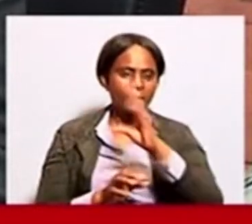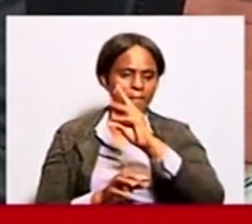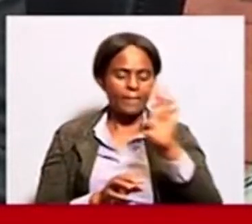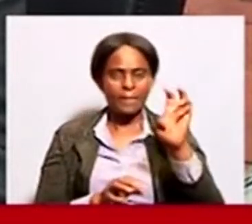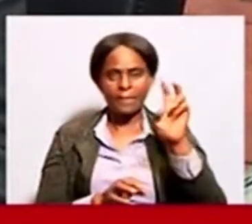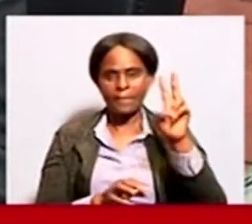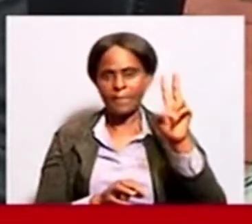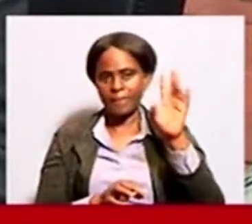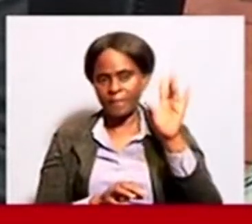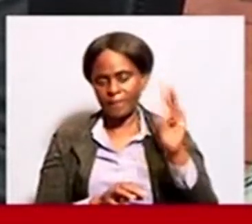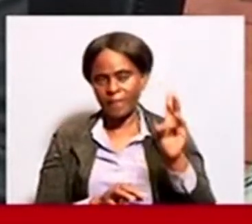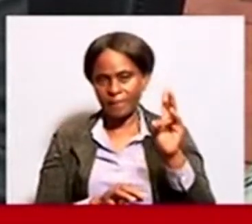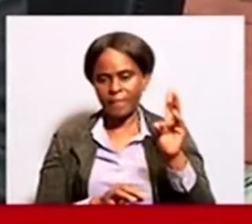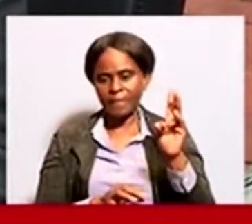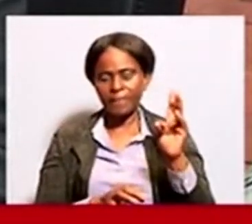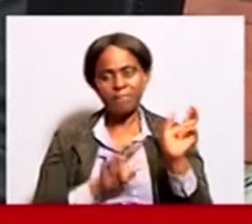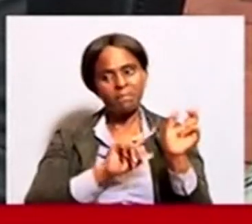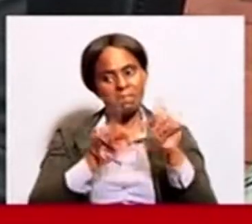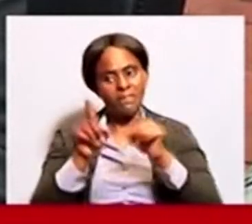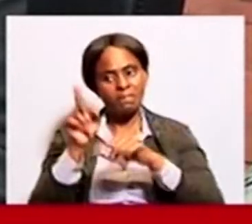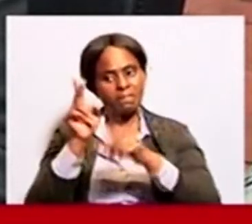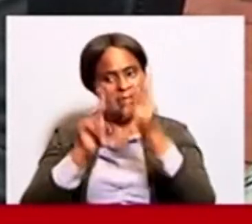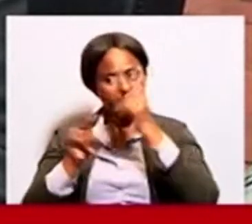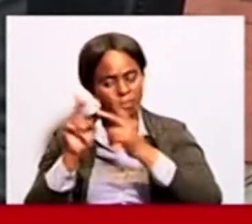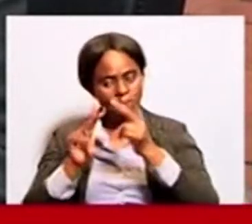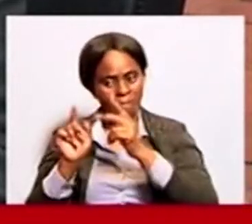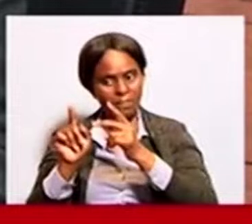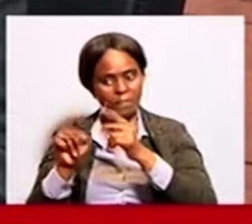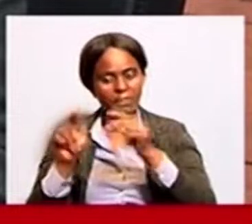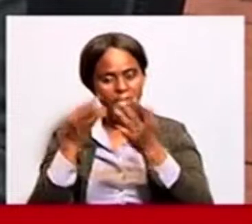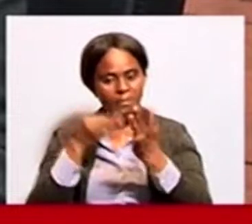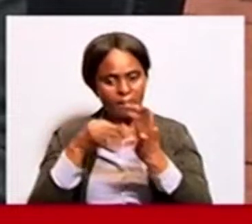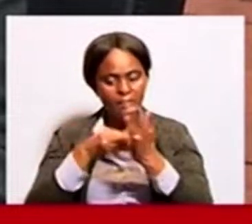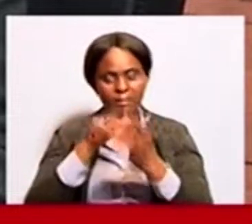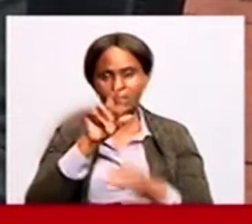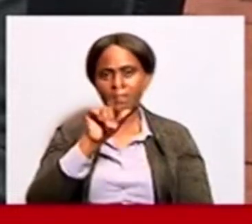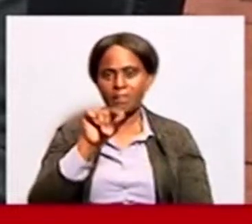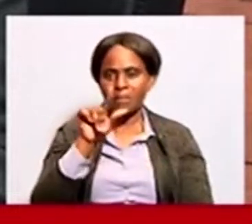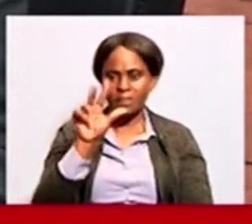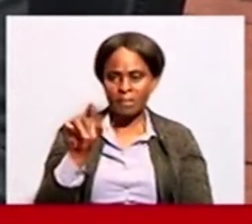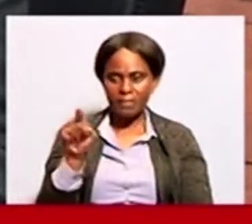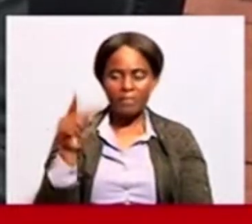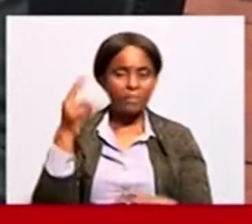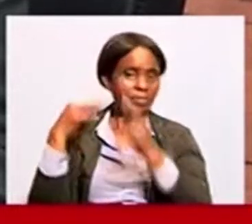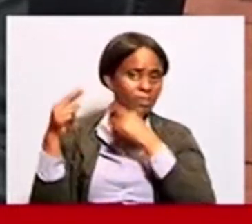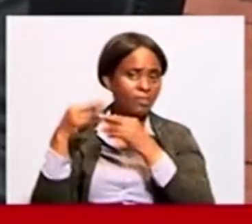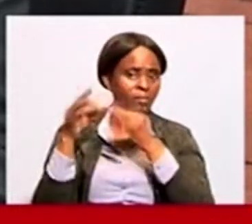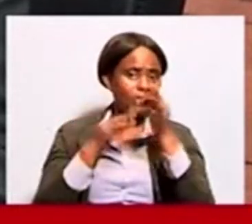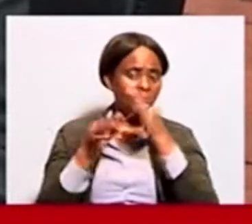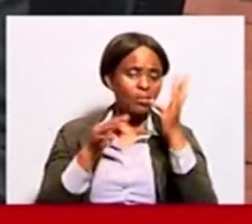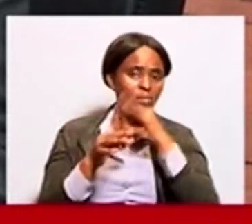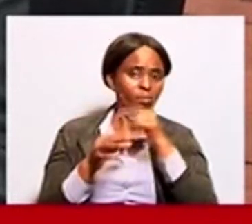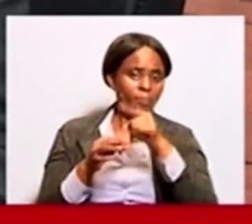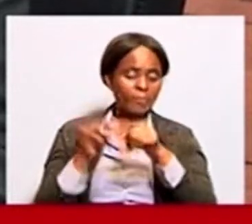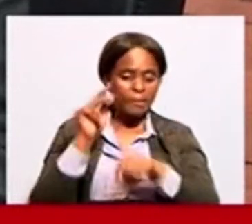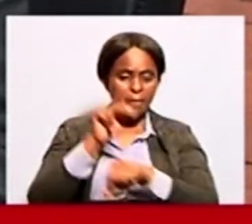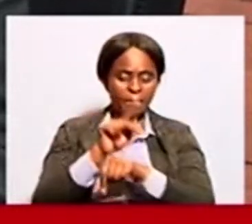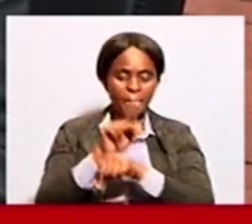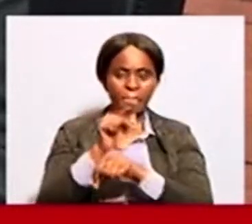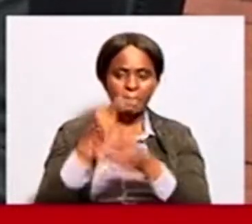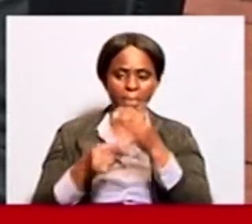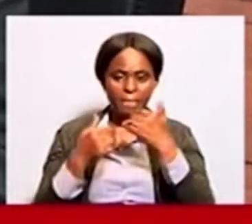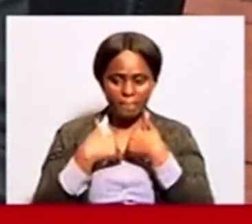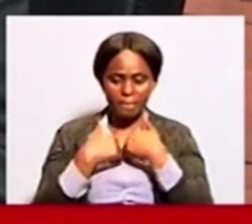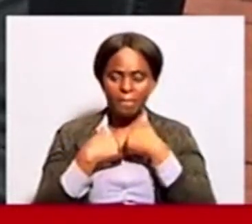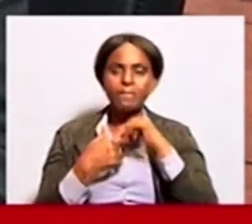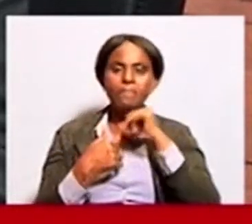95,627. A physical inspection carried out in February 2023 revealed that the project had